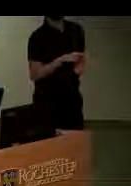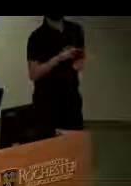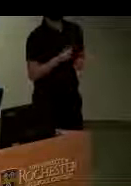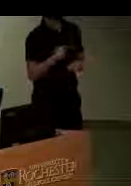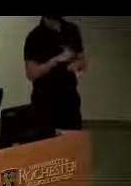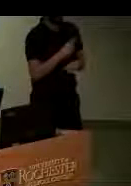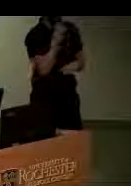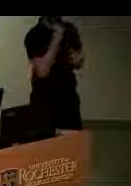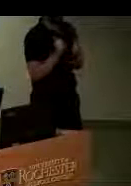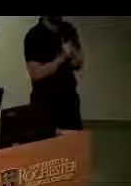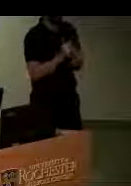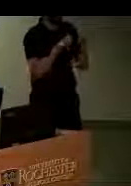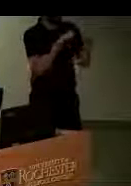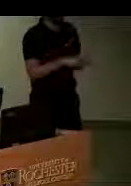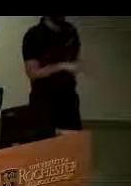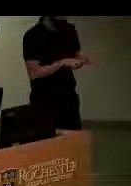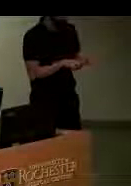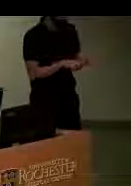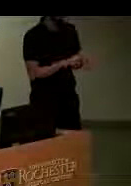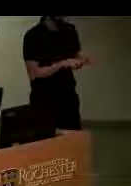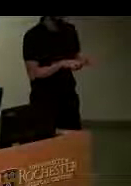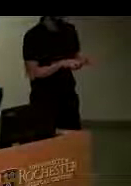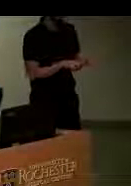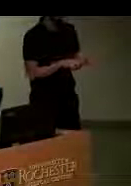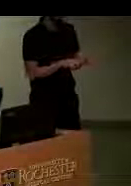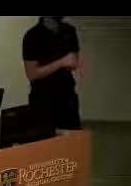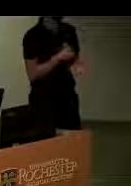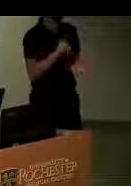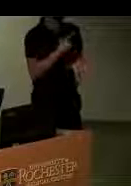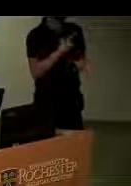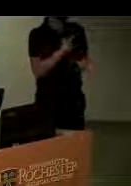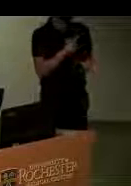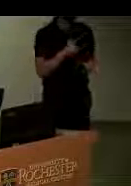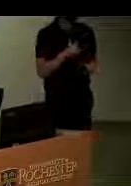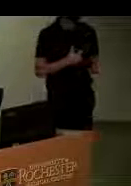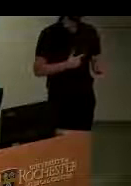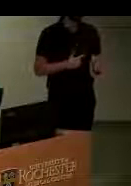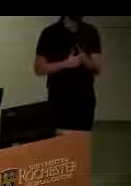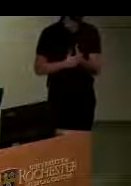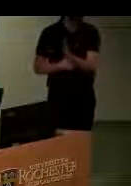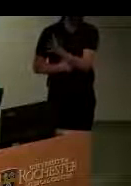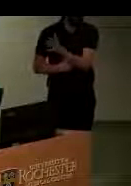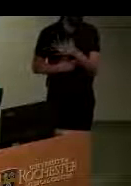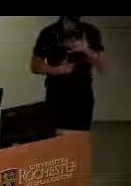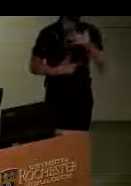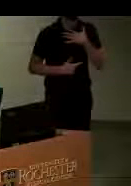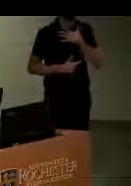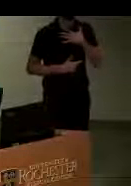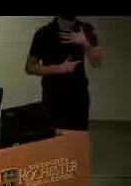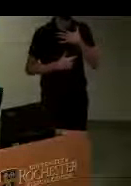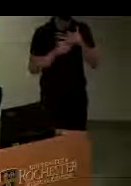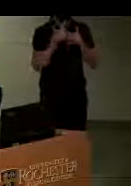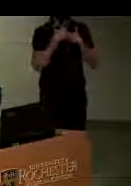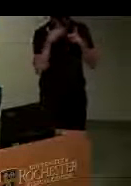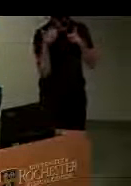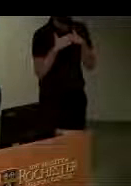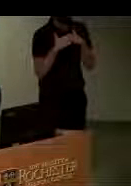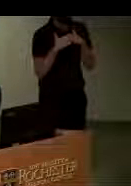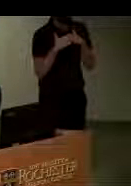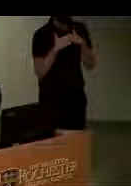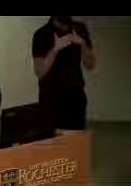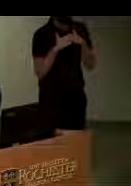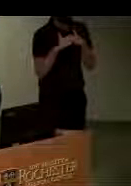eating dinner together and reached over and touched her supraclavicular area, which was rock hard with matted